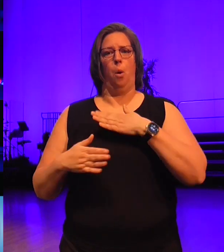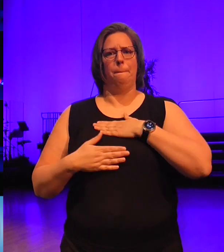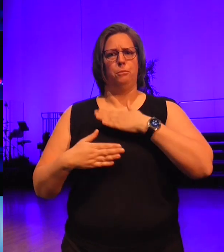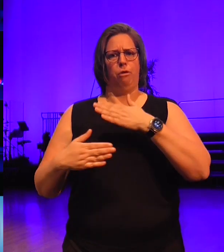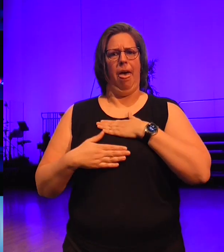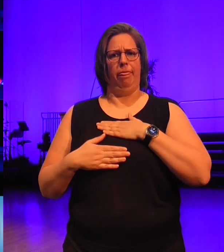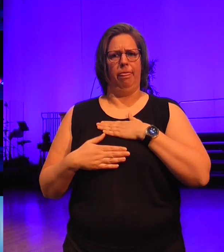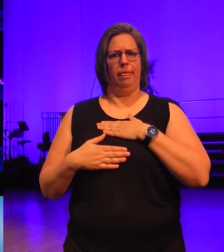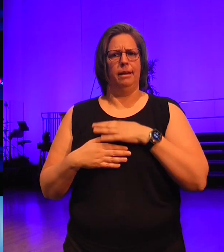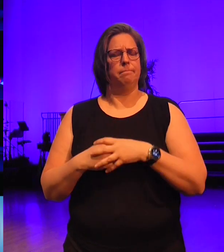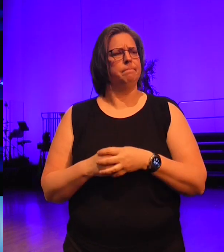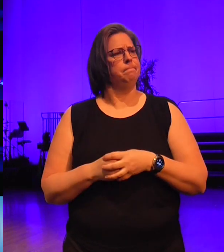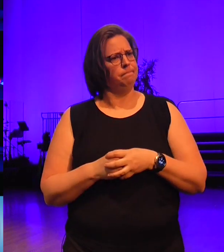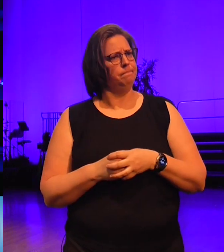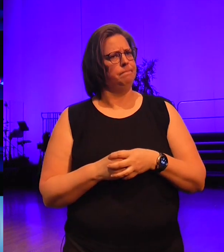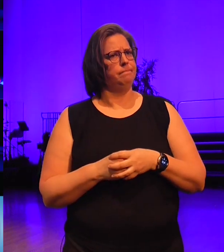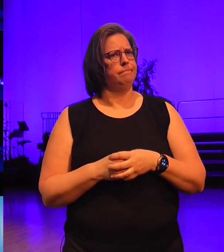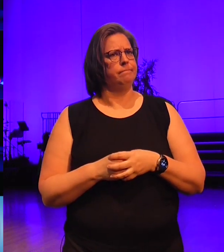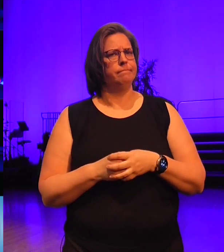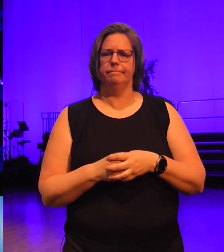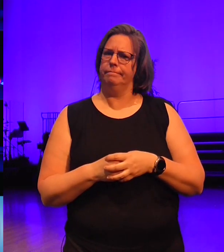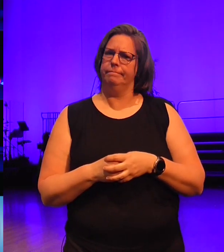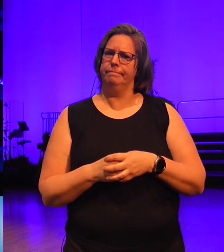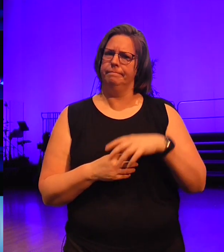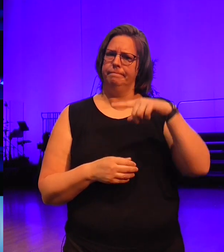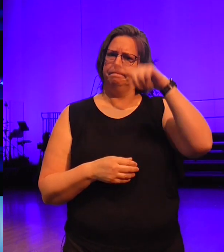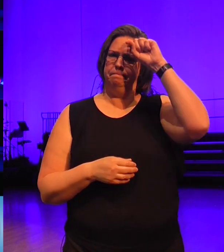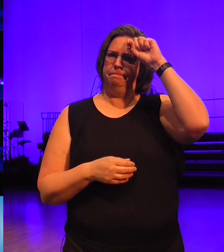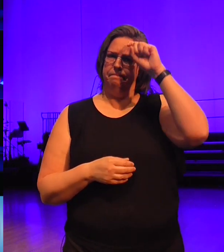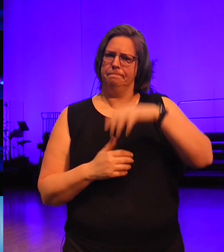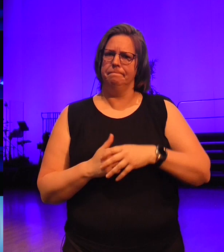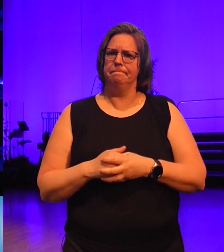Don't grab your knee, grab your breath.